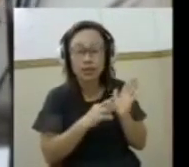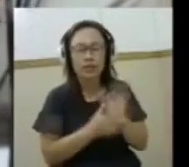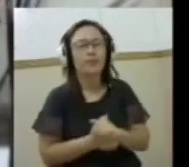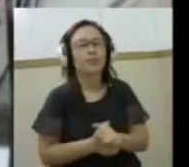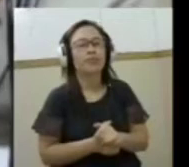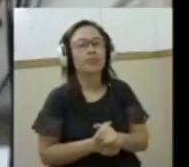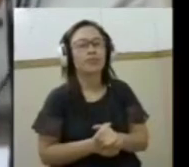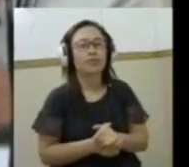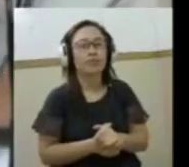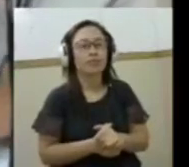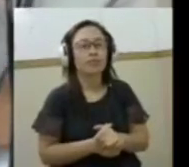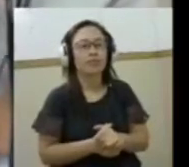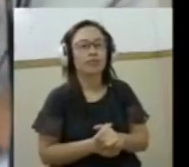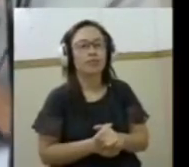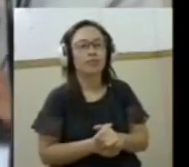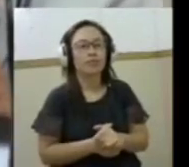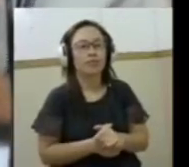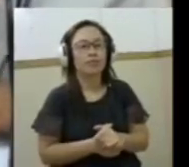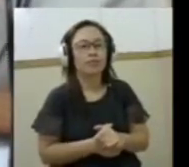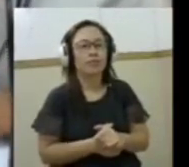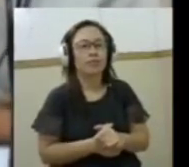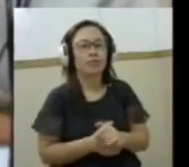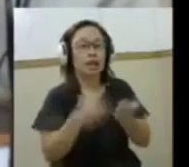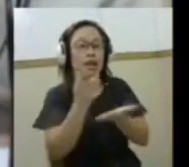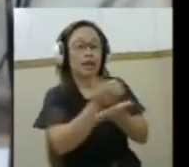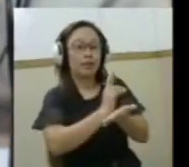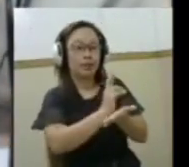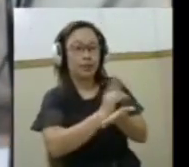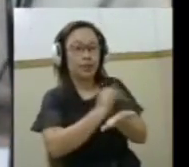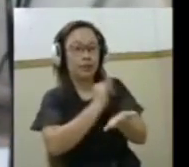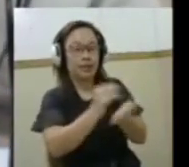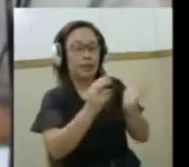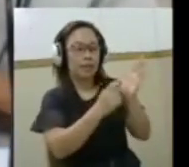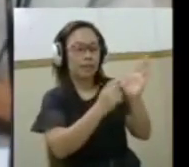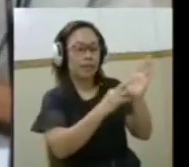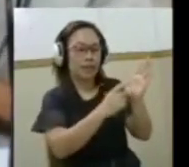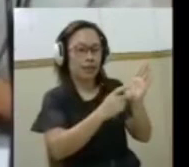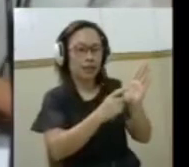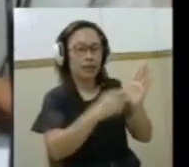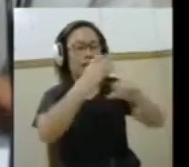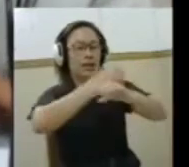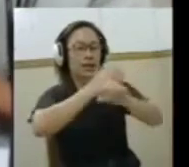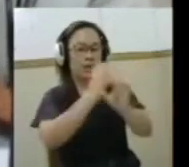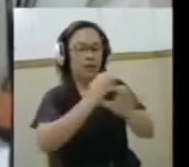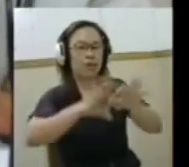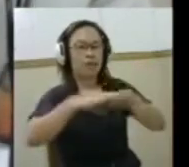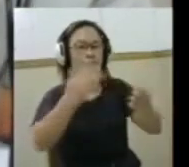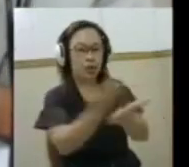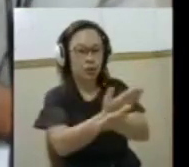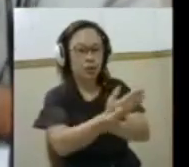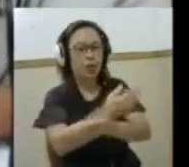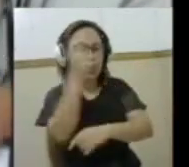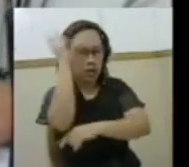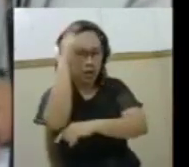Actually, according to Western Sydney University, research is defined as the creation of new knowledge and